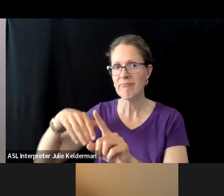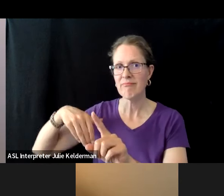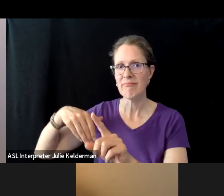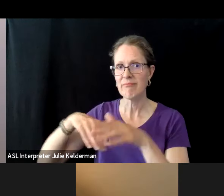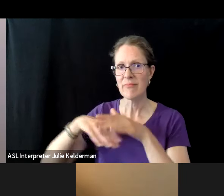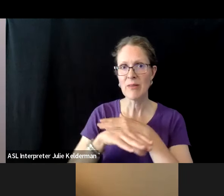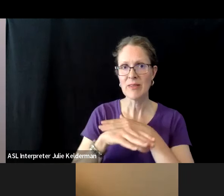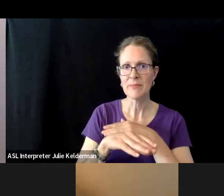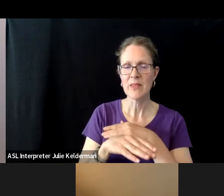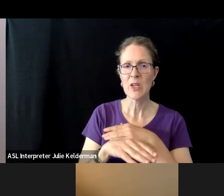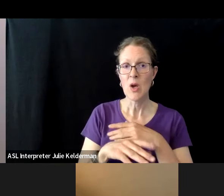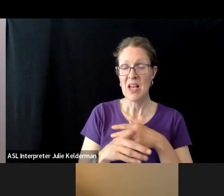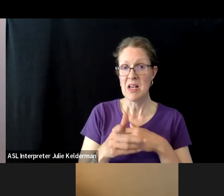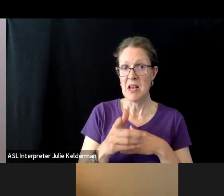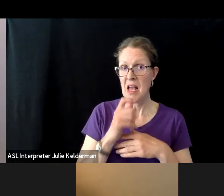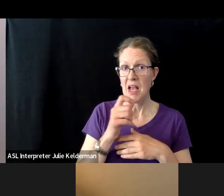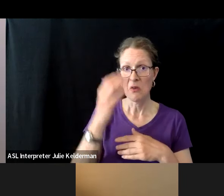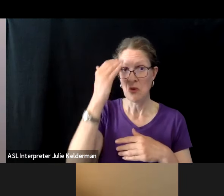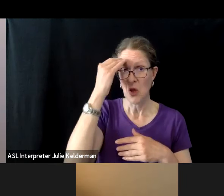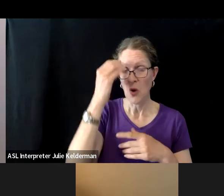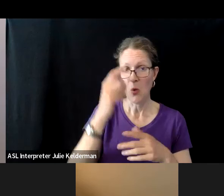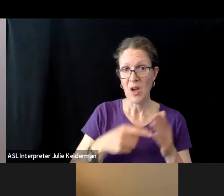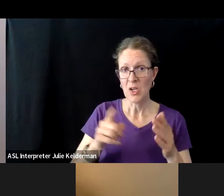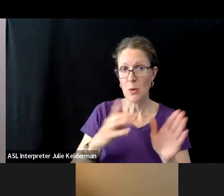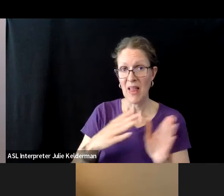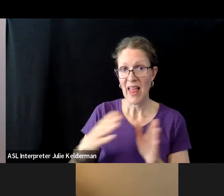I don't know what your plans are for high-speed connectivity,